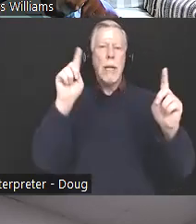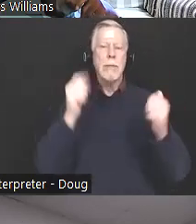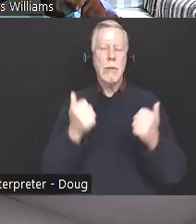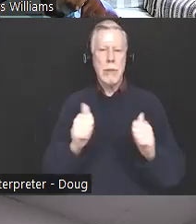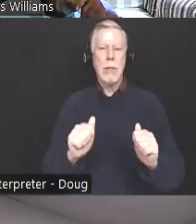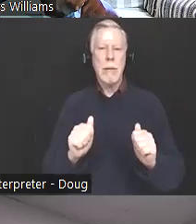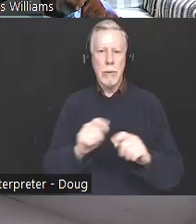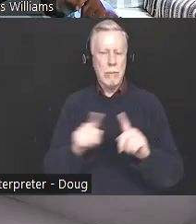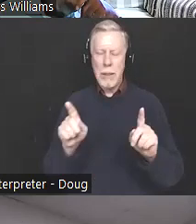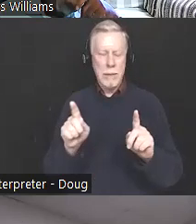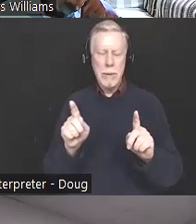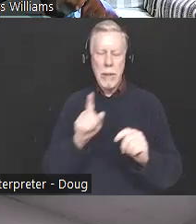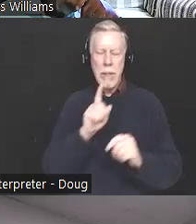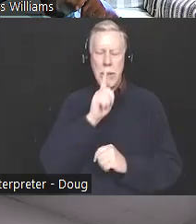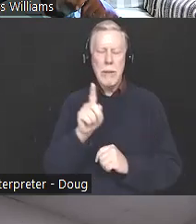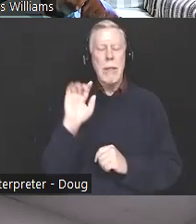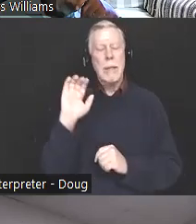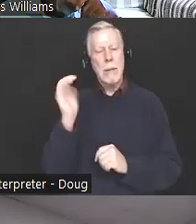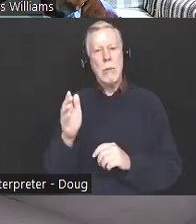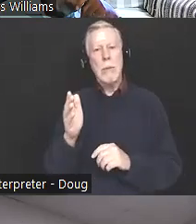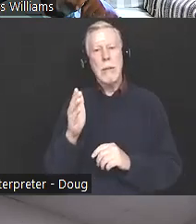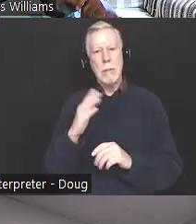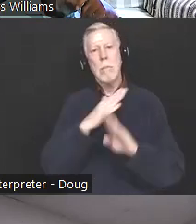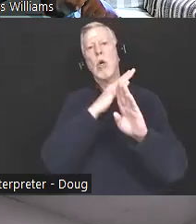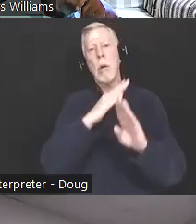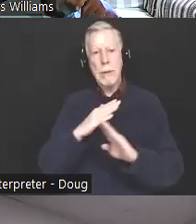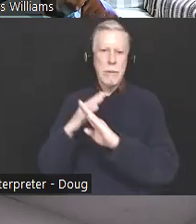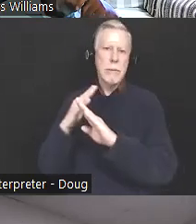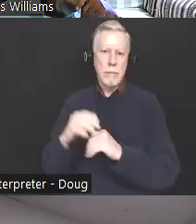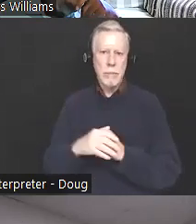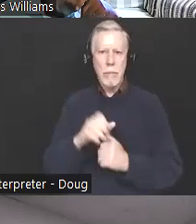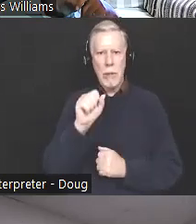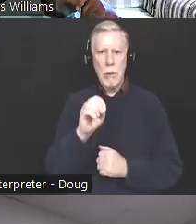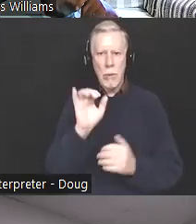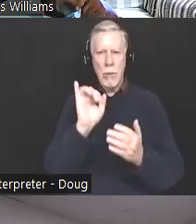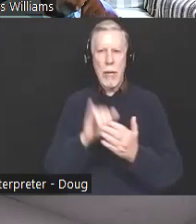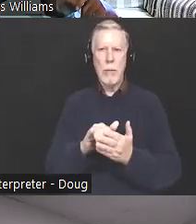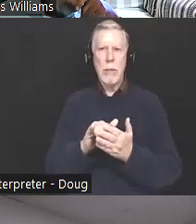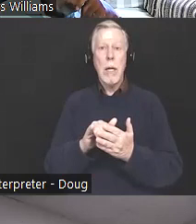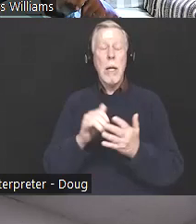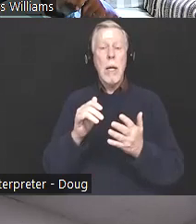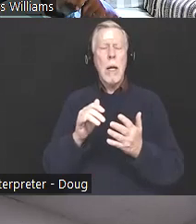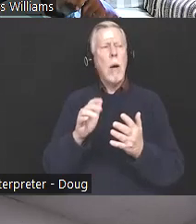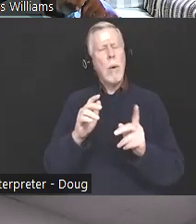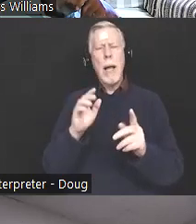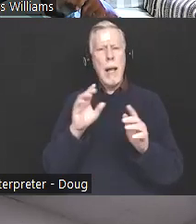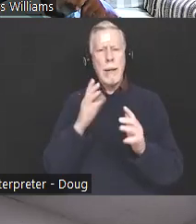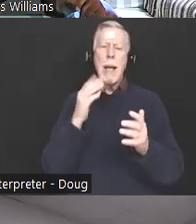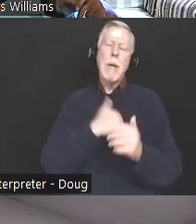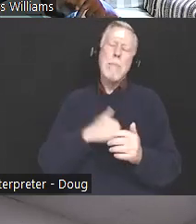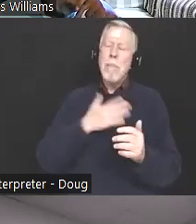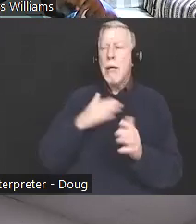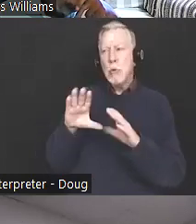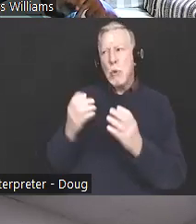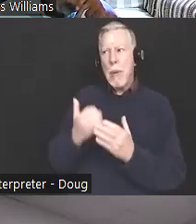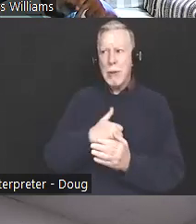but there do seem to be some hurdles there. So that was, and group, I'm sorry if I've miscommunicated anything or if I left